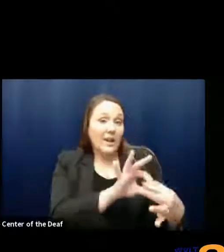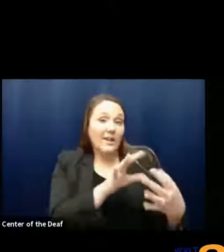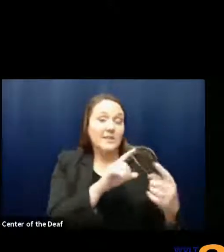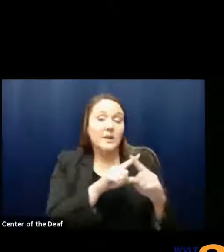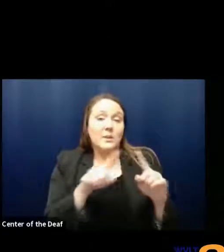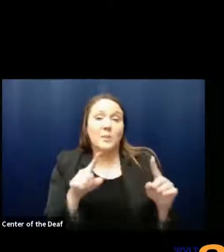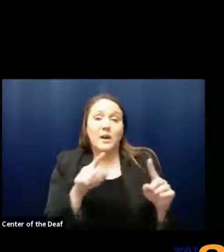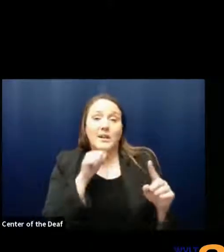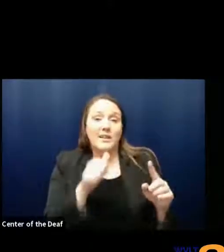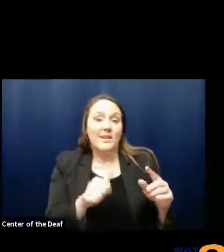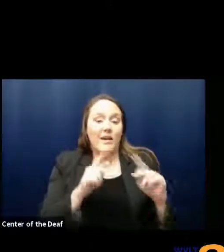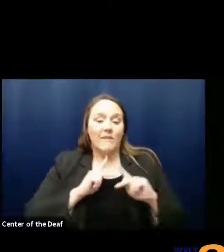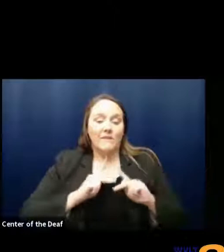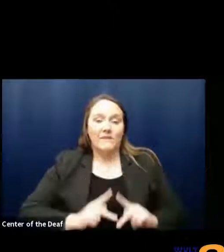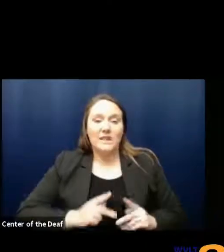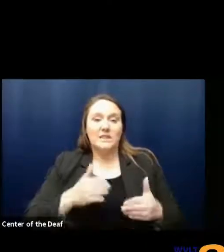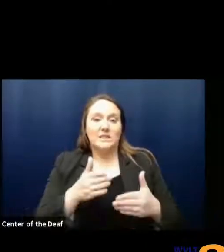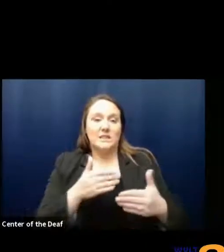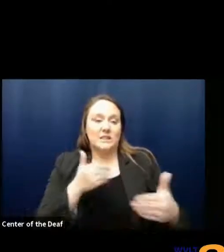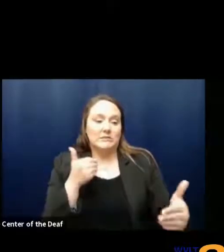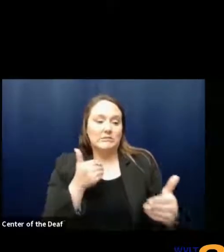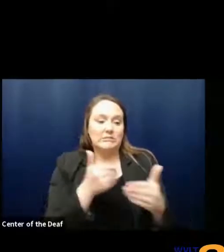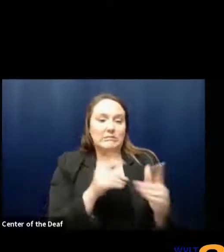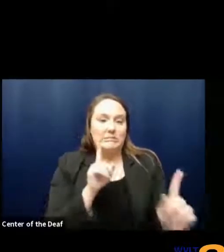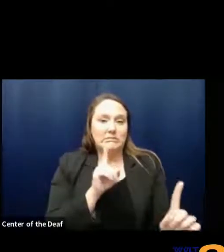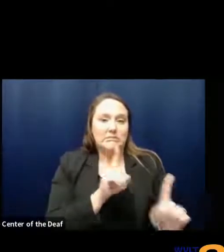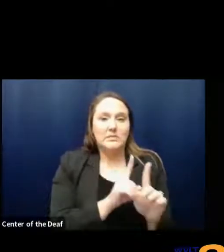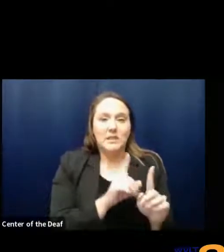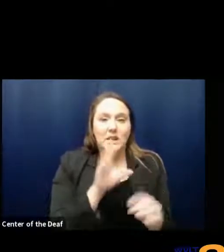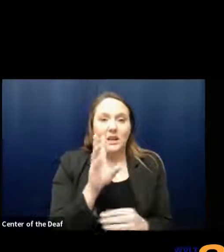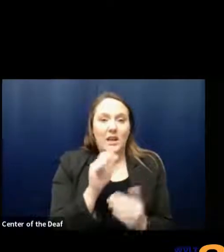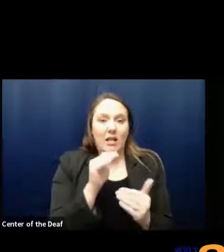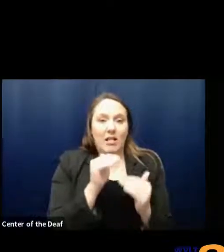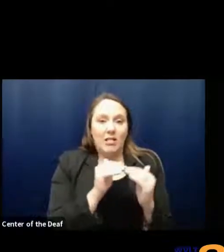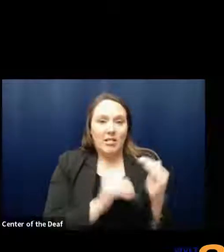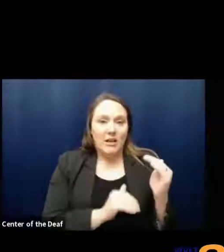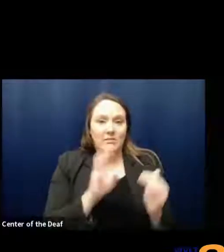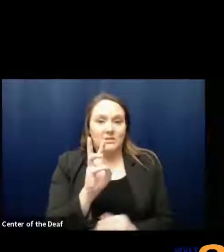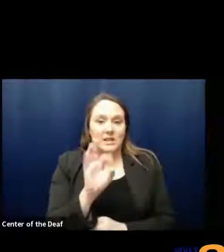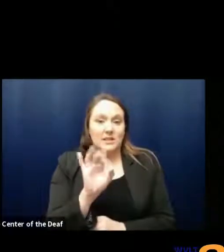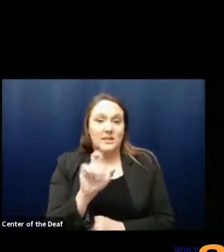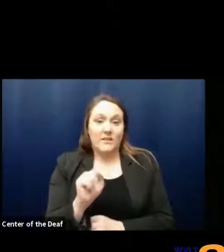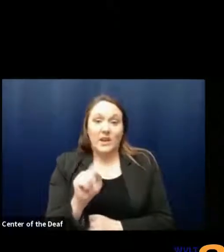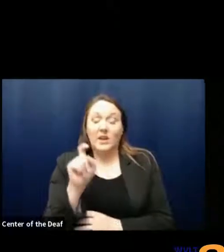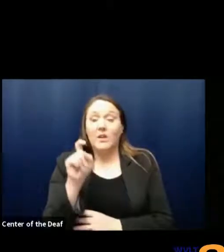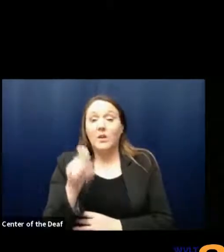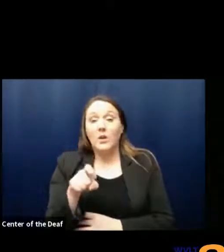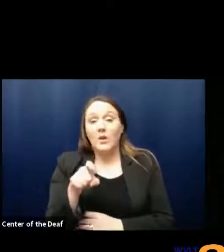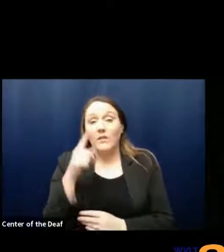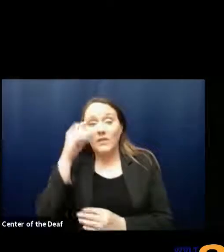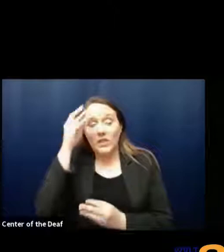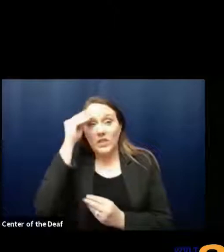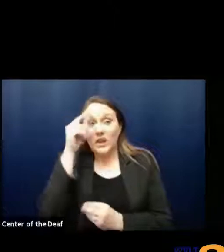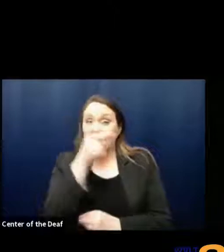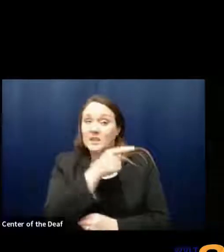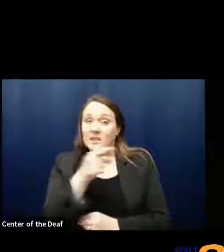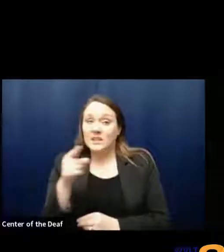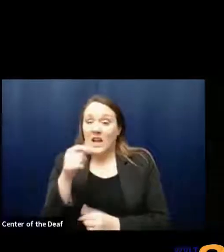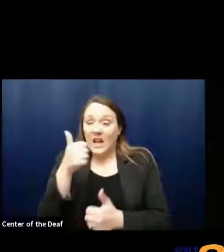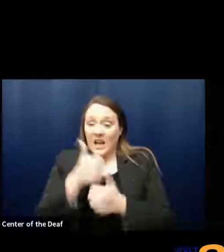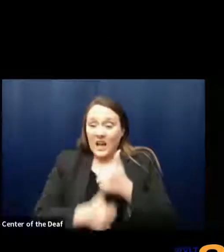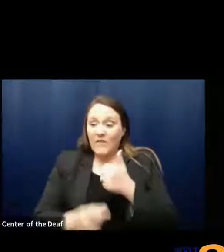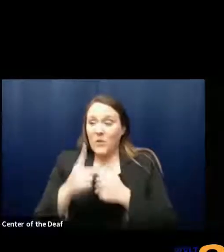of people. This is very important because you need to consider that anybody you're in contact with at this point in time could be